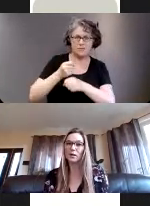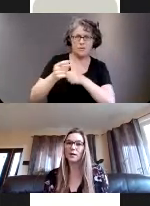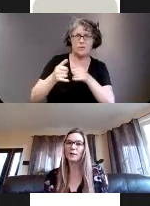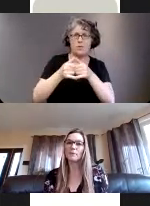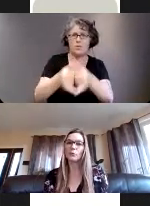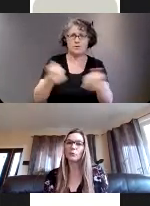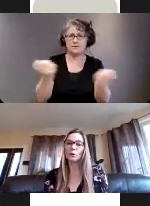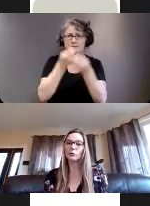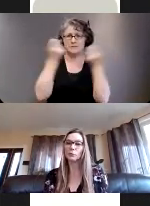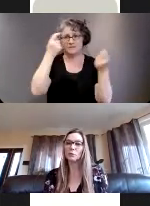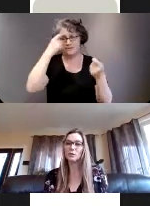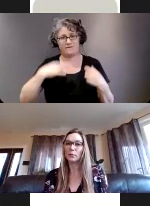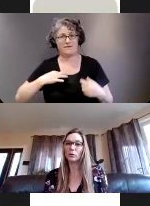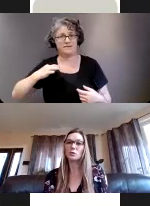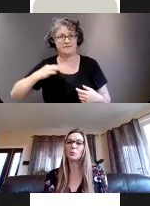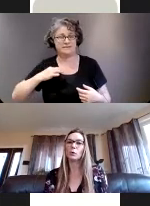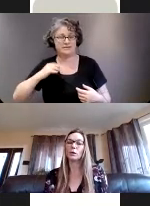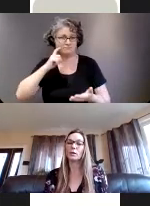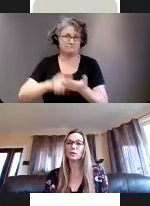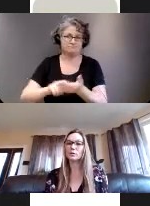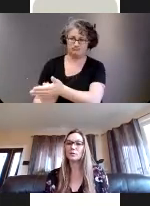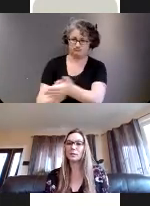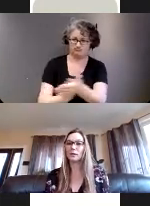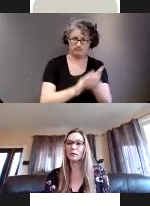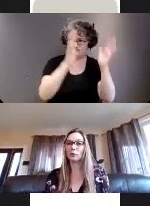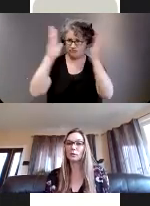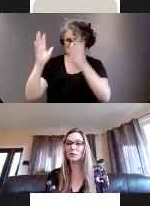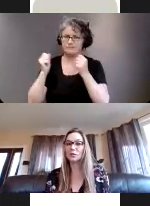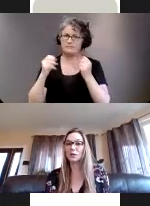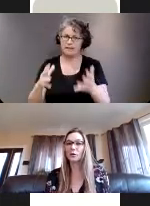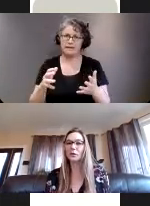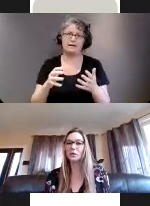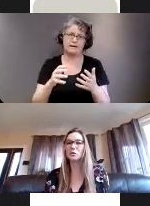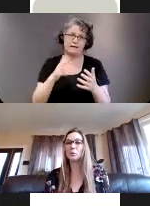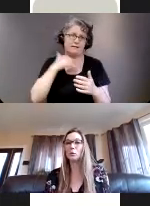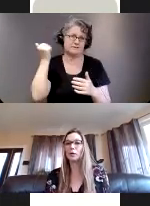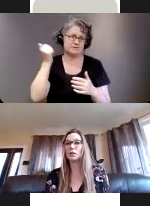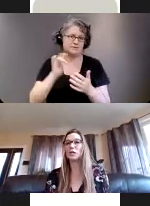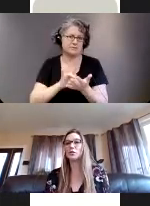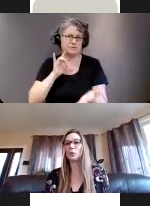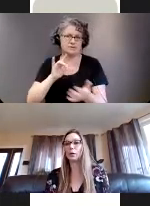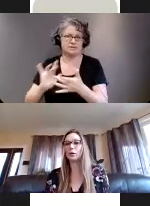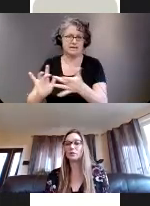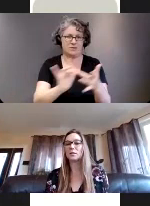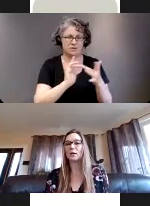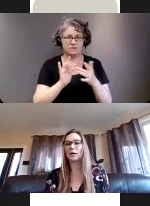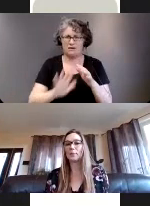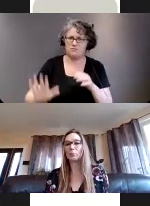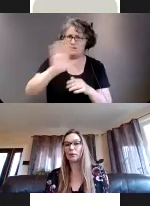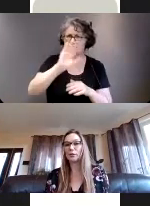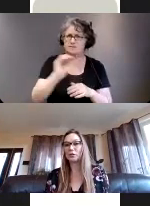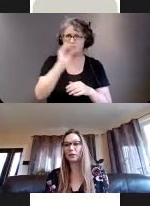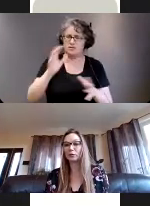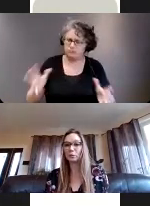ceremony for elder abuse networks who've been working tirelessly across Ontario to promote education, awareness,